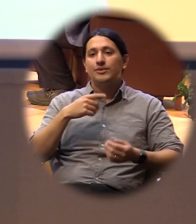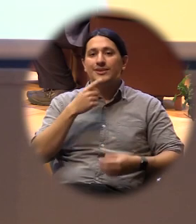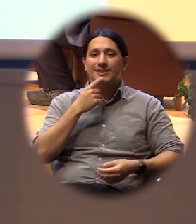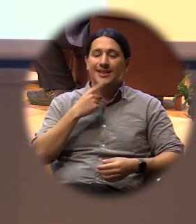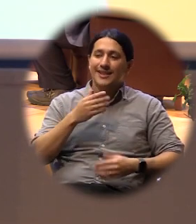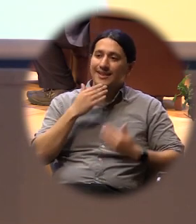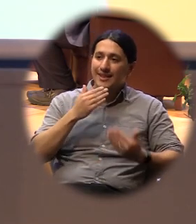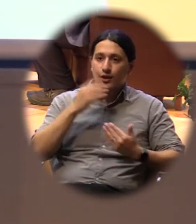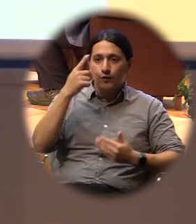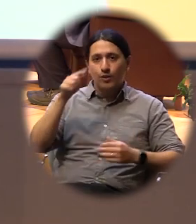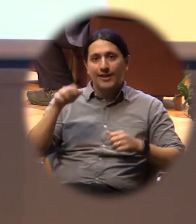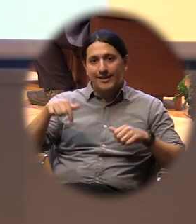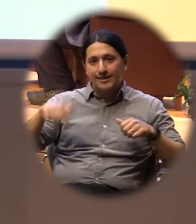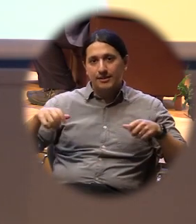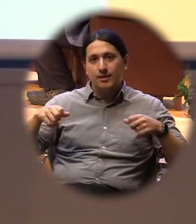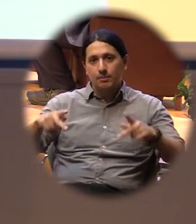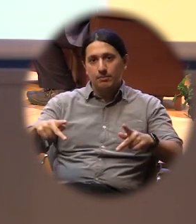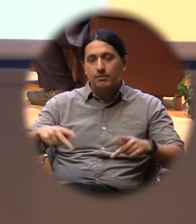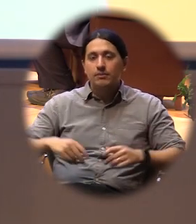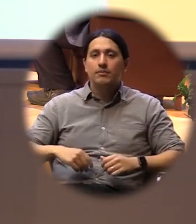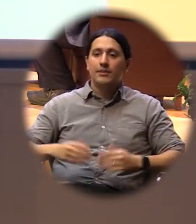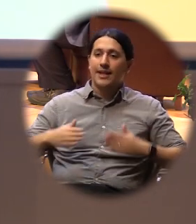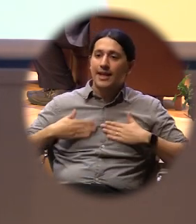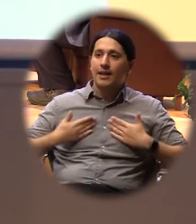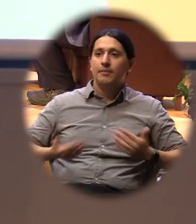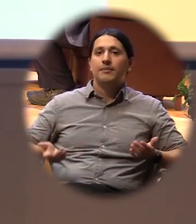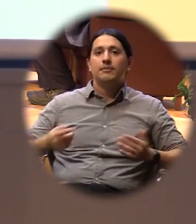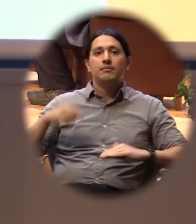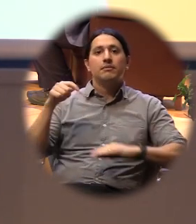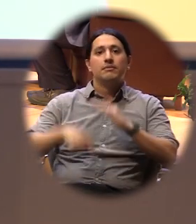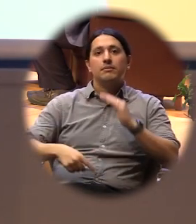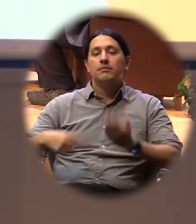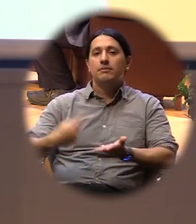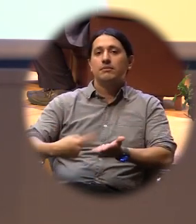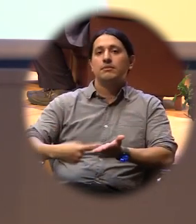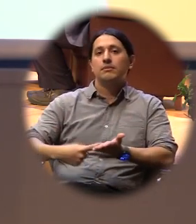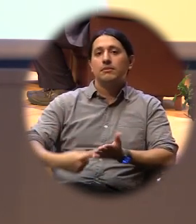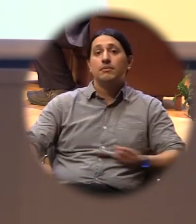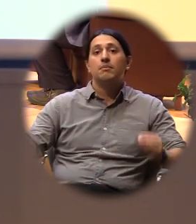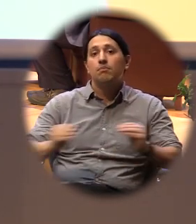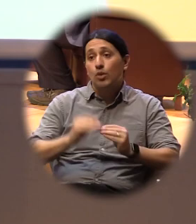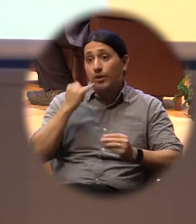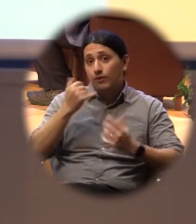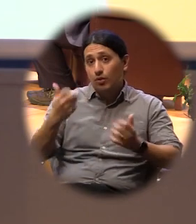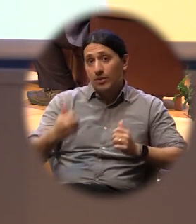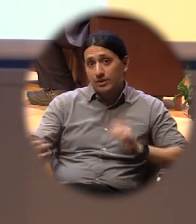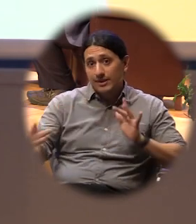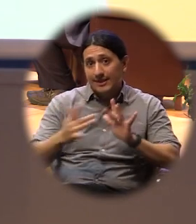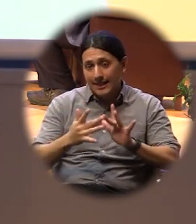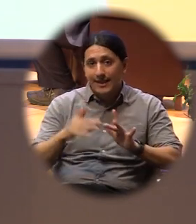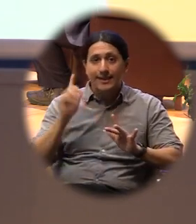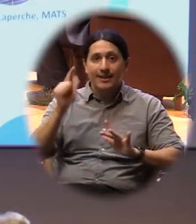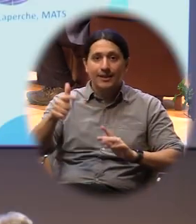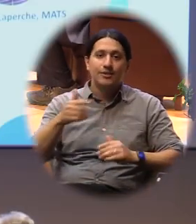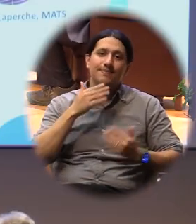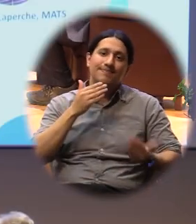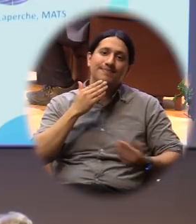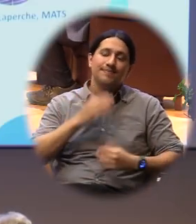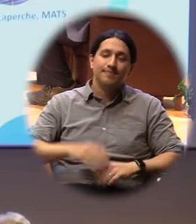this opportunity and happy to chat more extensively if y'all want to connect afterwards as well. Thank you.